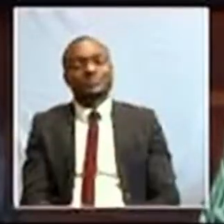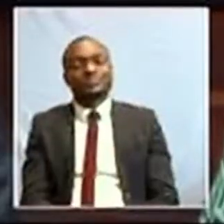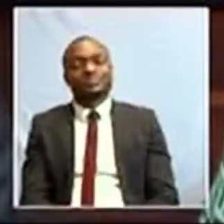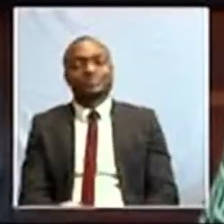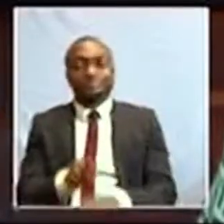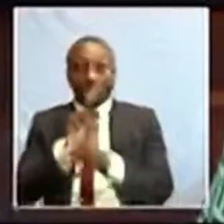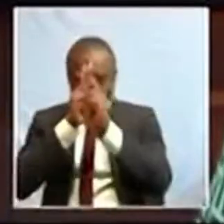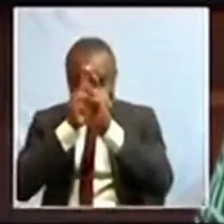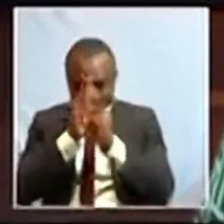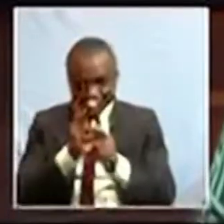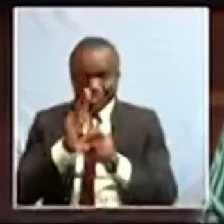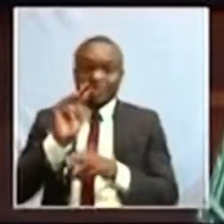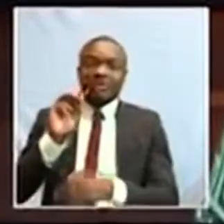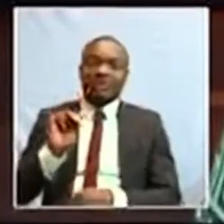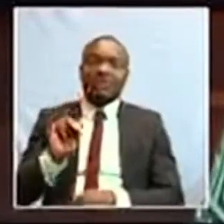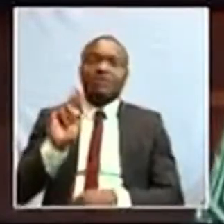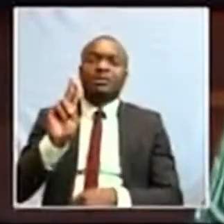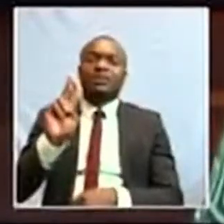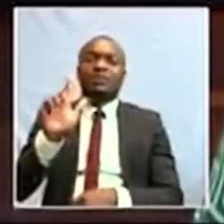Honorable Kampamba.